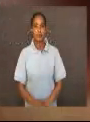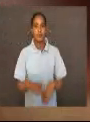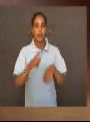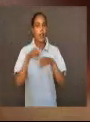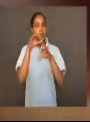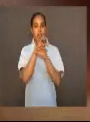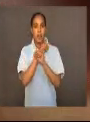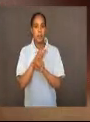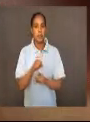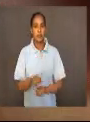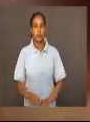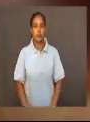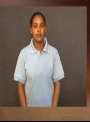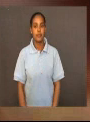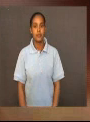Time's up.